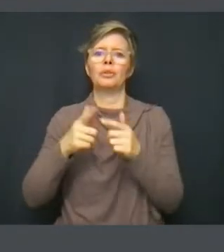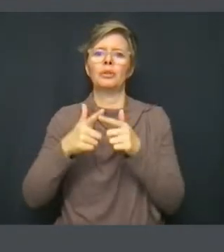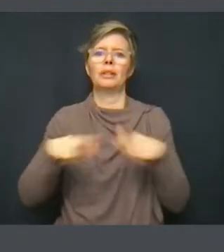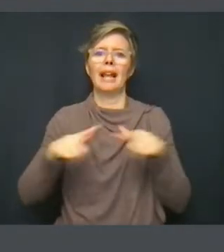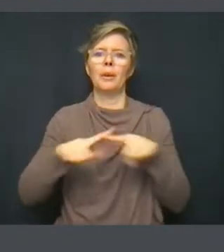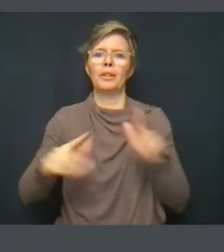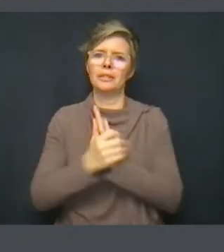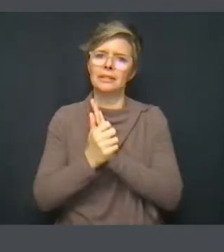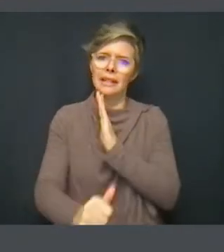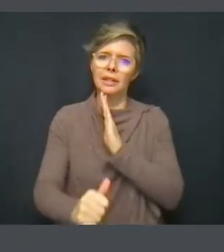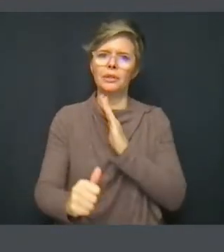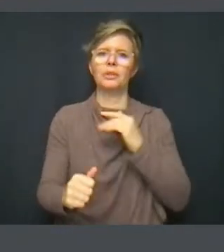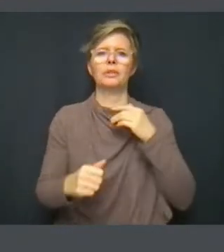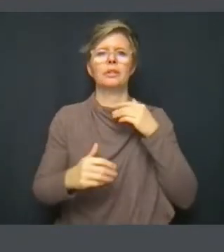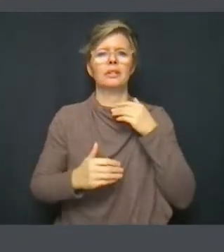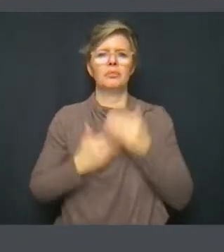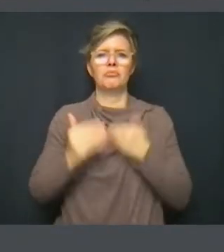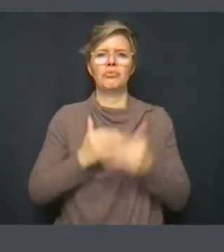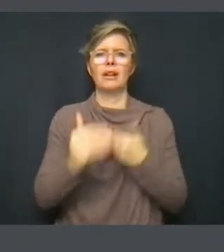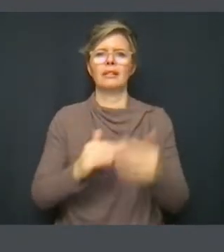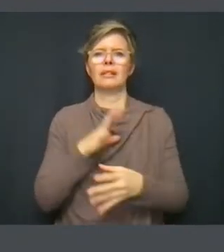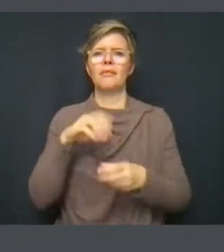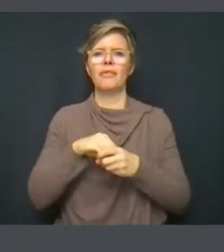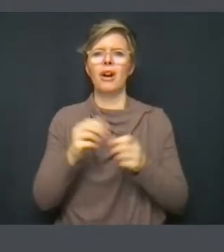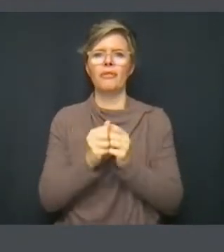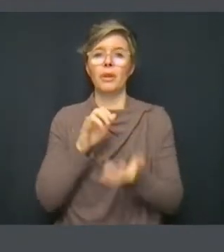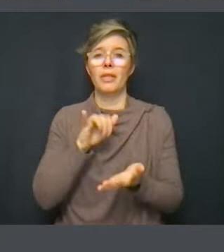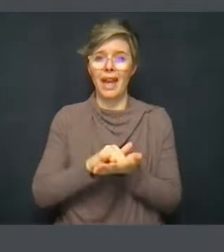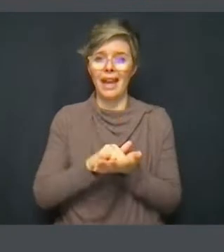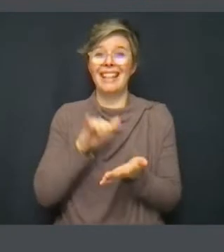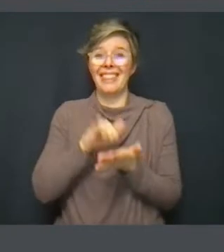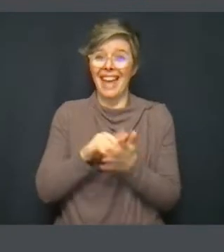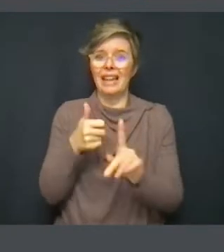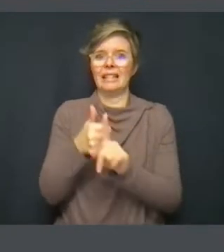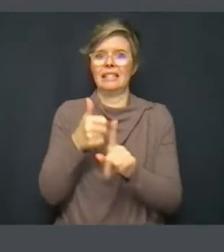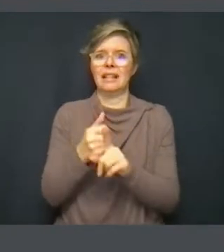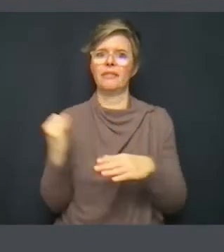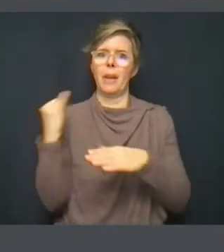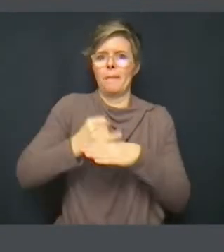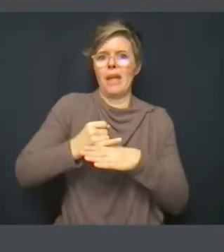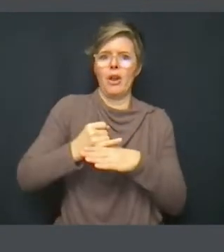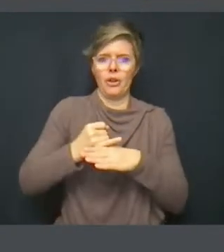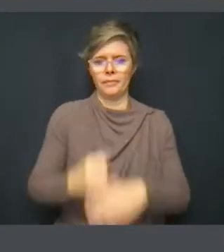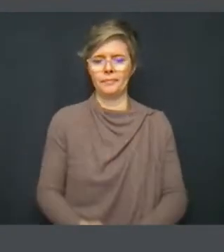skills and processes involved that is impaired, right?